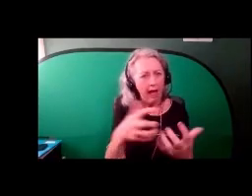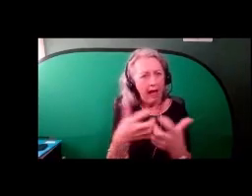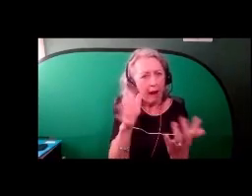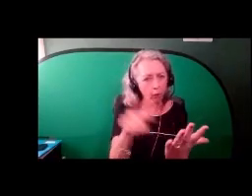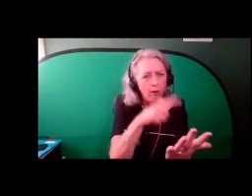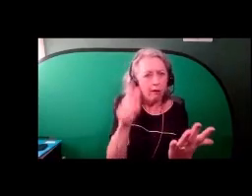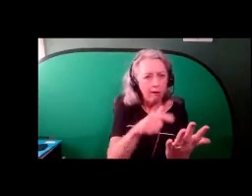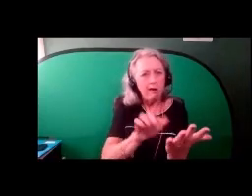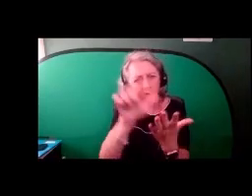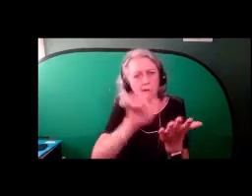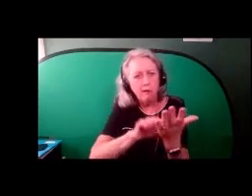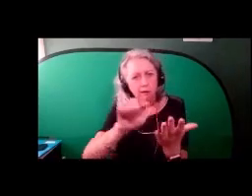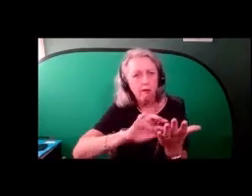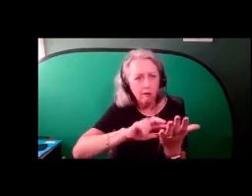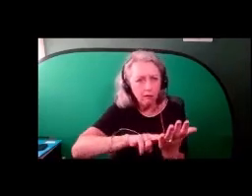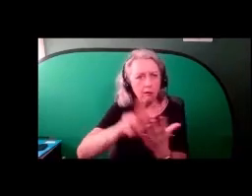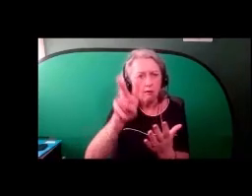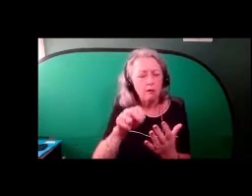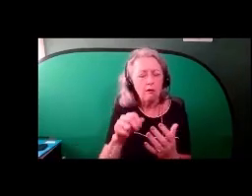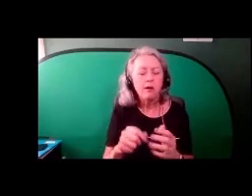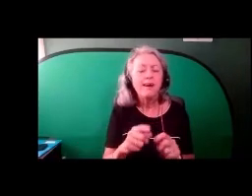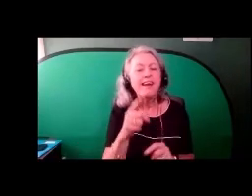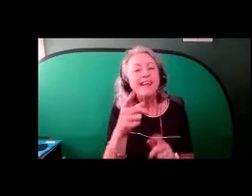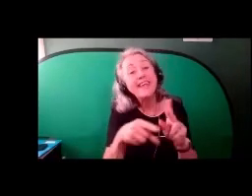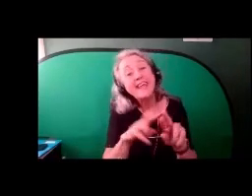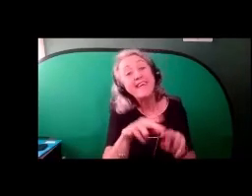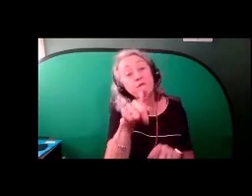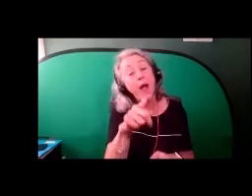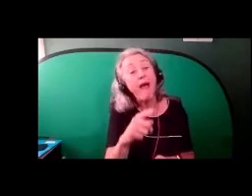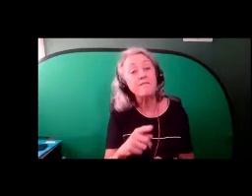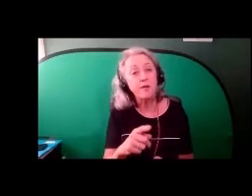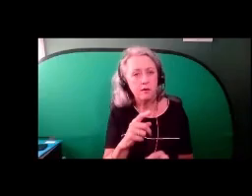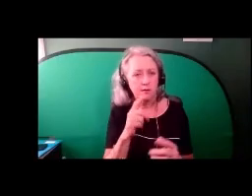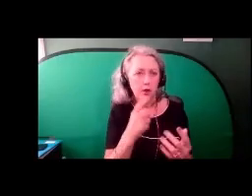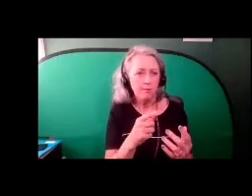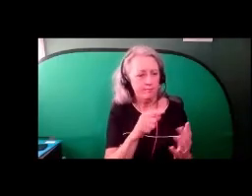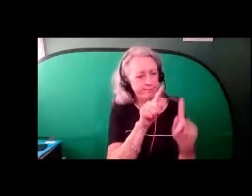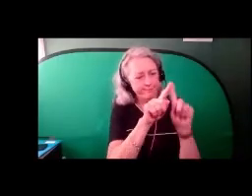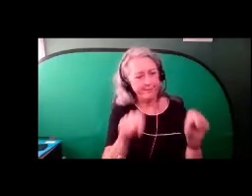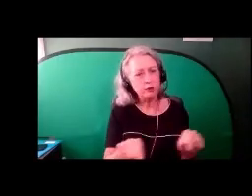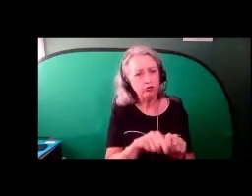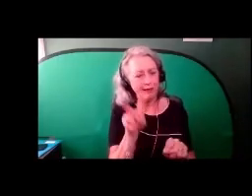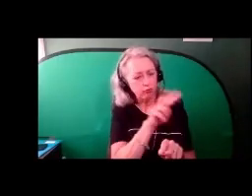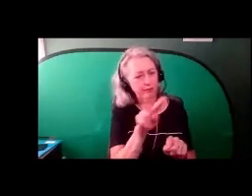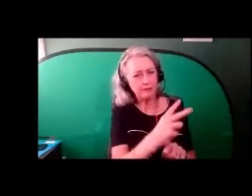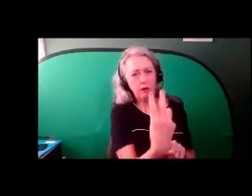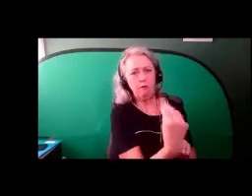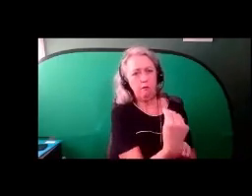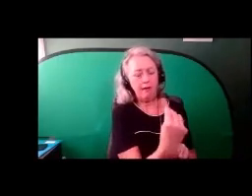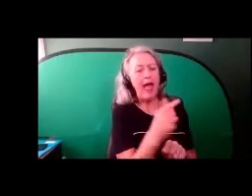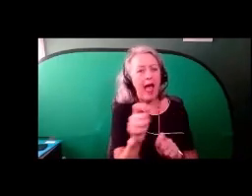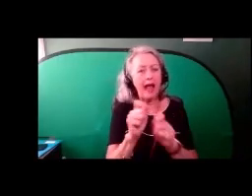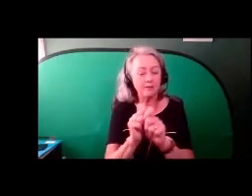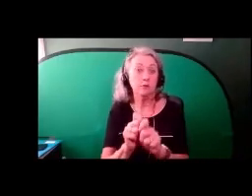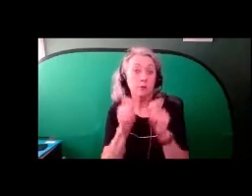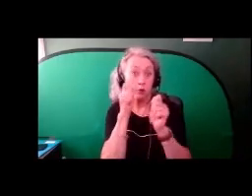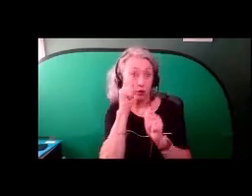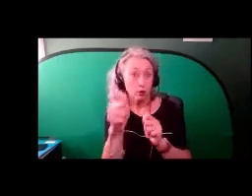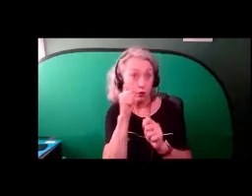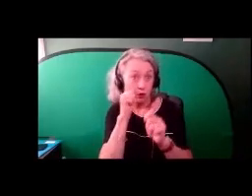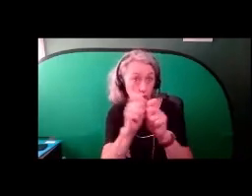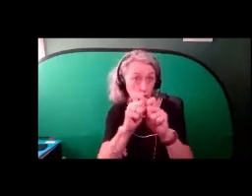This means that if you've got VoiceOver, which is the screen reader, and Zoom, which is the magnifier, running at the same